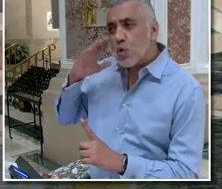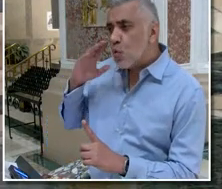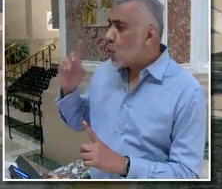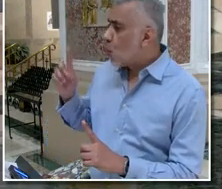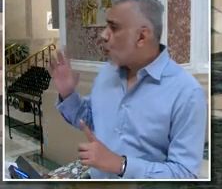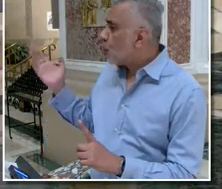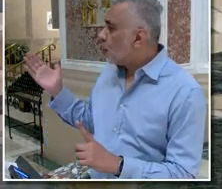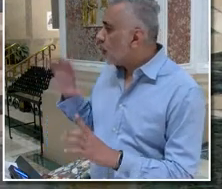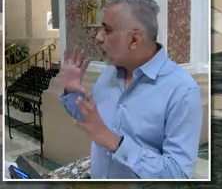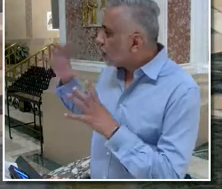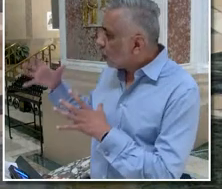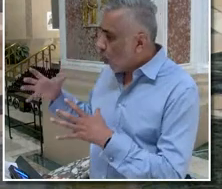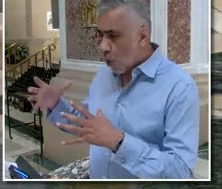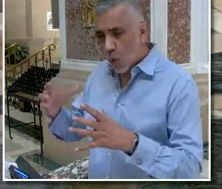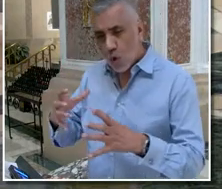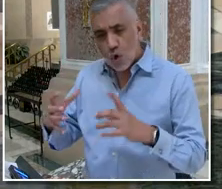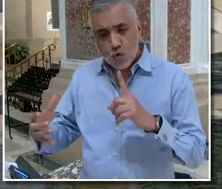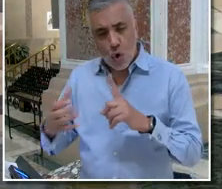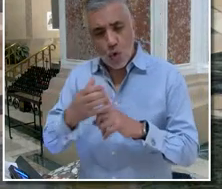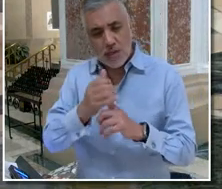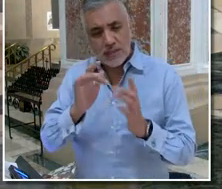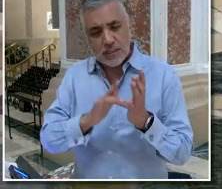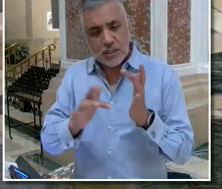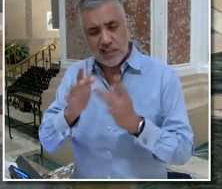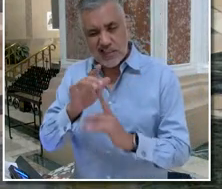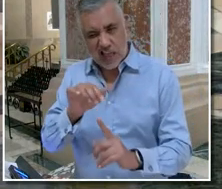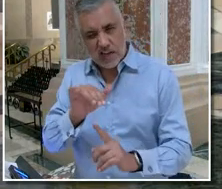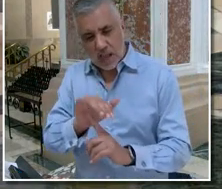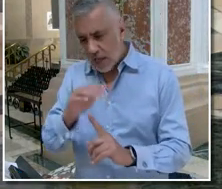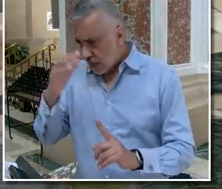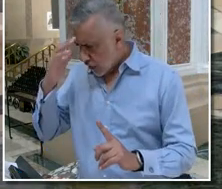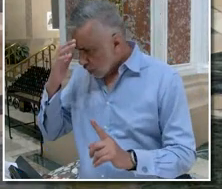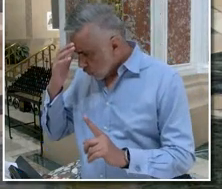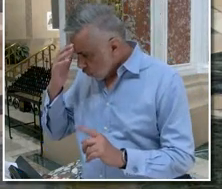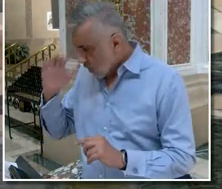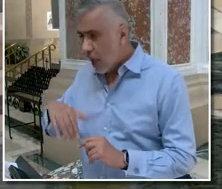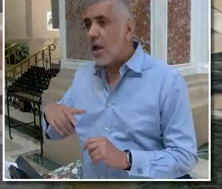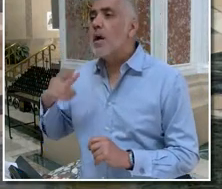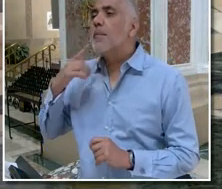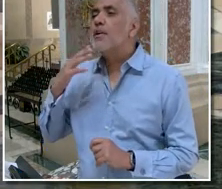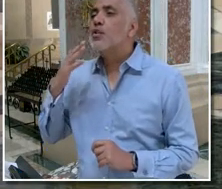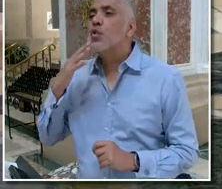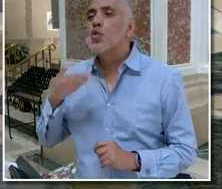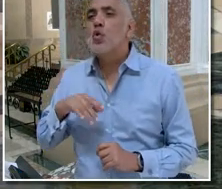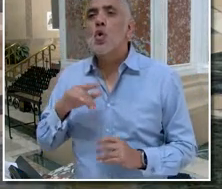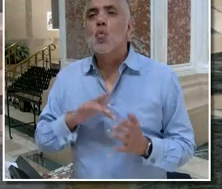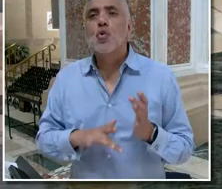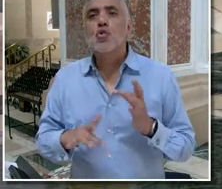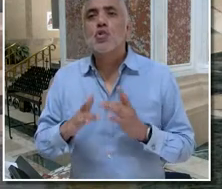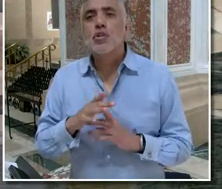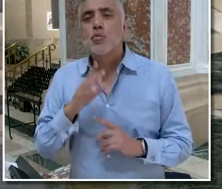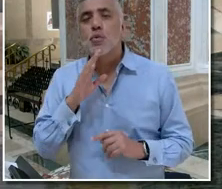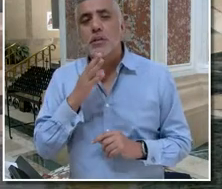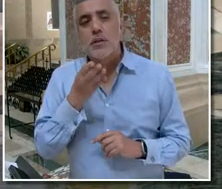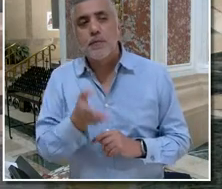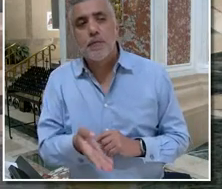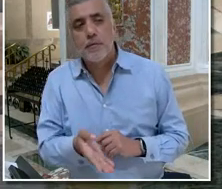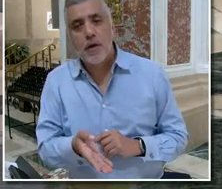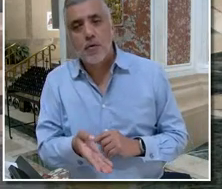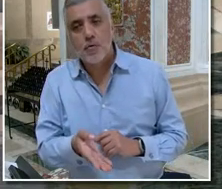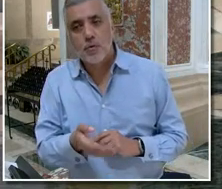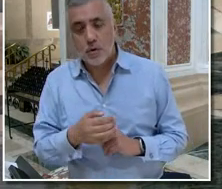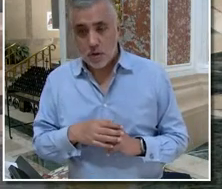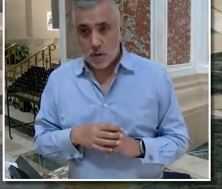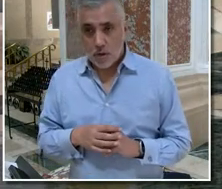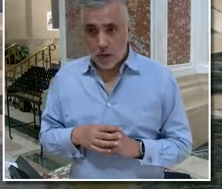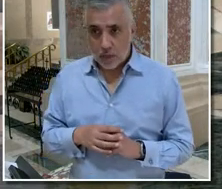cohort to arrest Jesus that night, because Judas knew where Jesus was to be found,